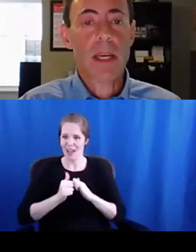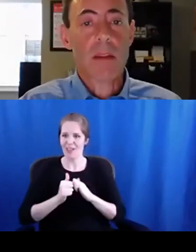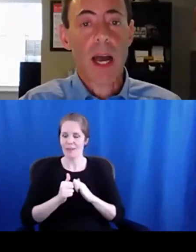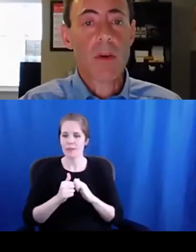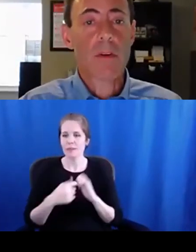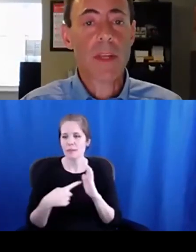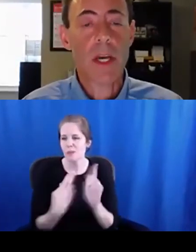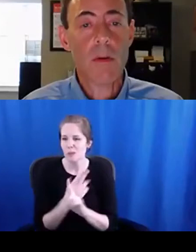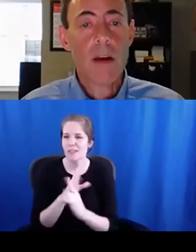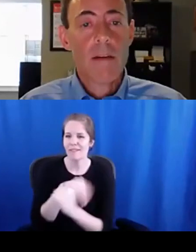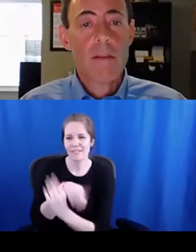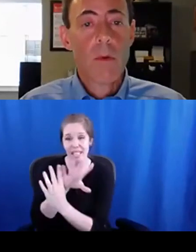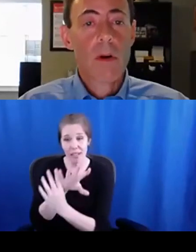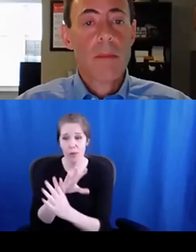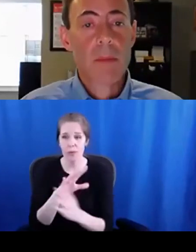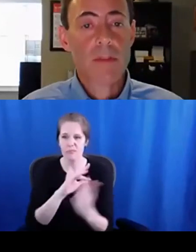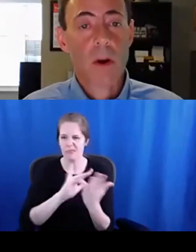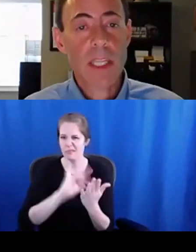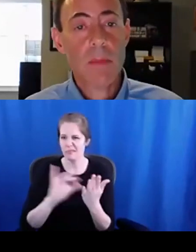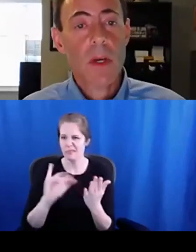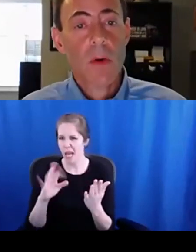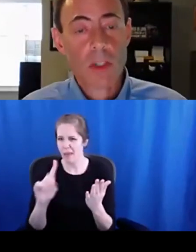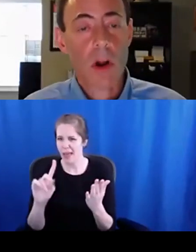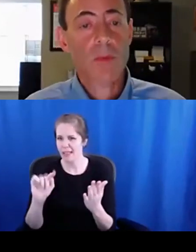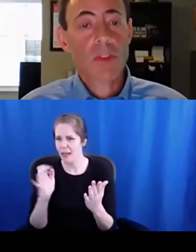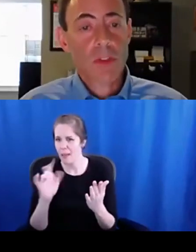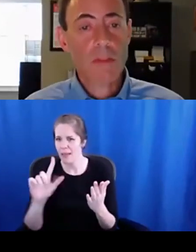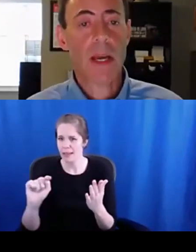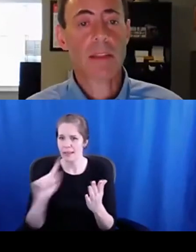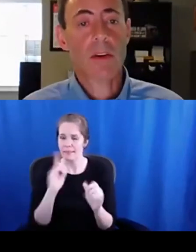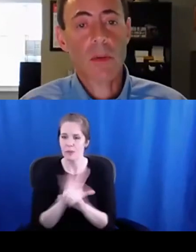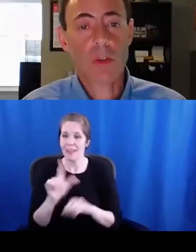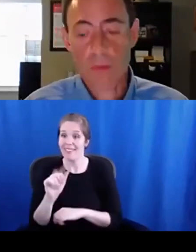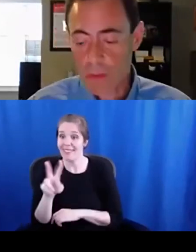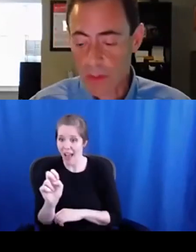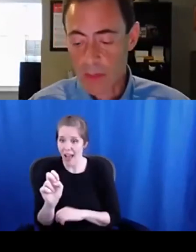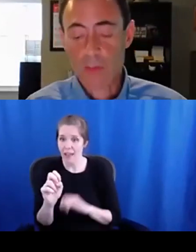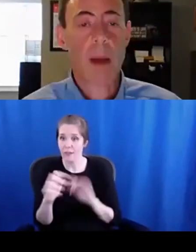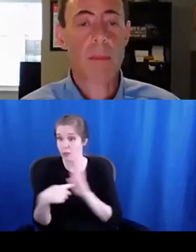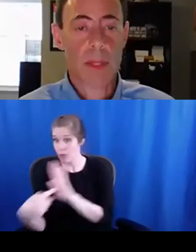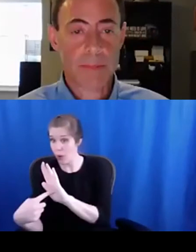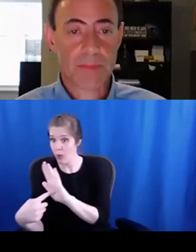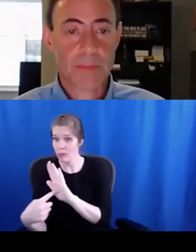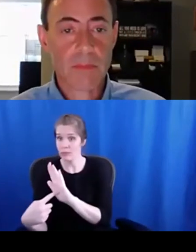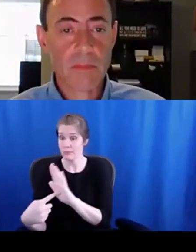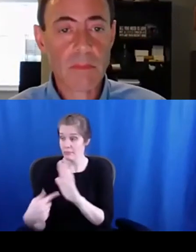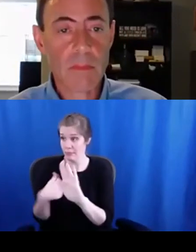doing it live over video for members of our team who are charged with certifying a center to ensure that they're doing it properly.